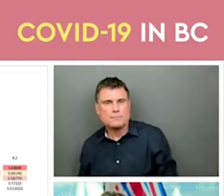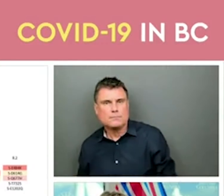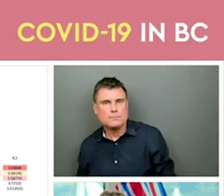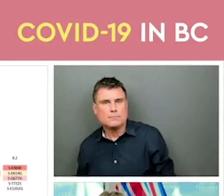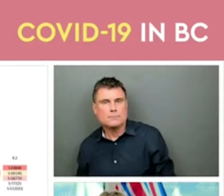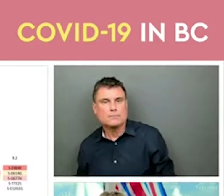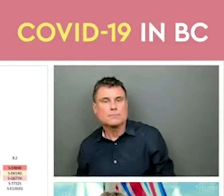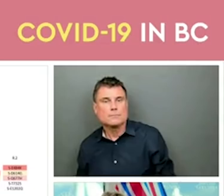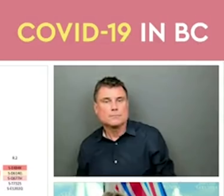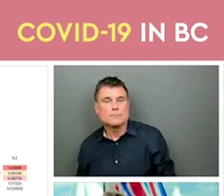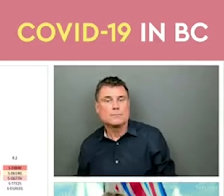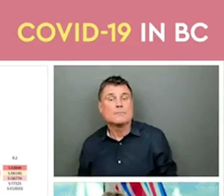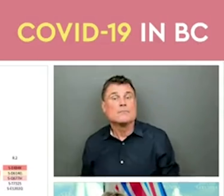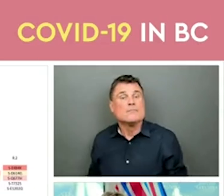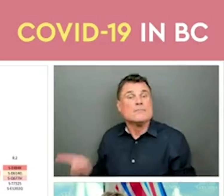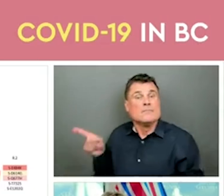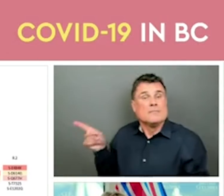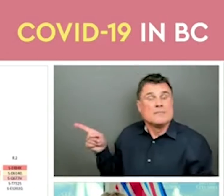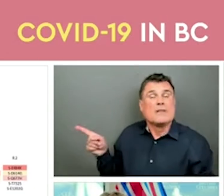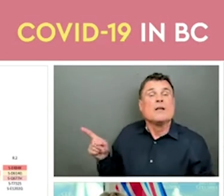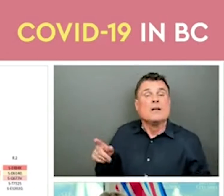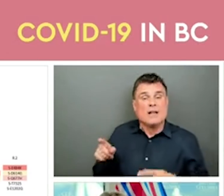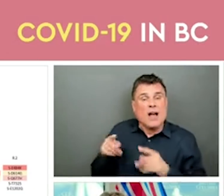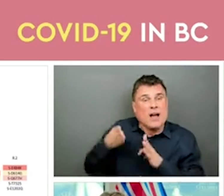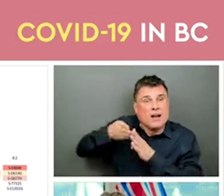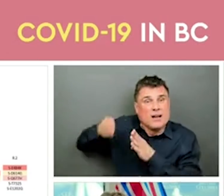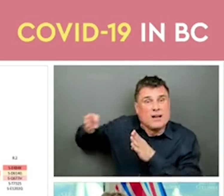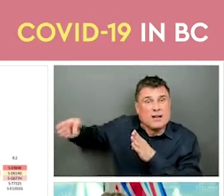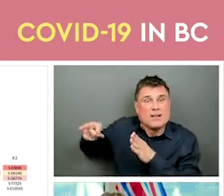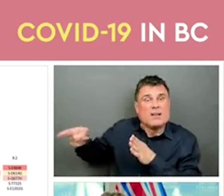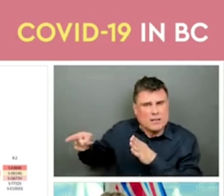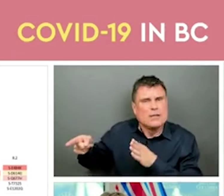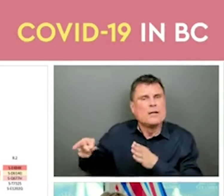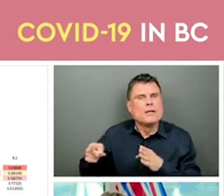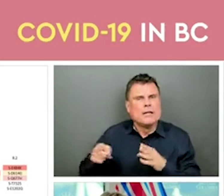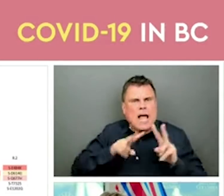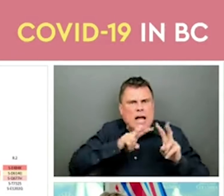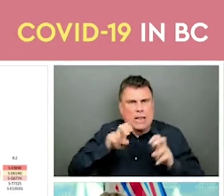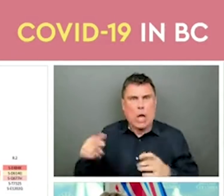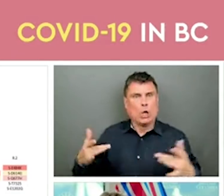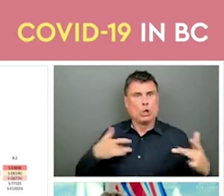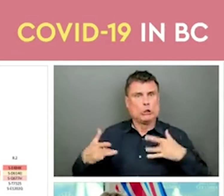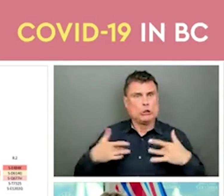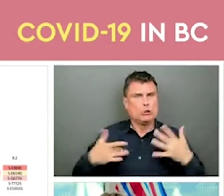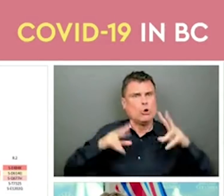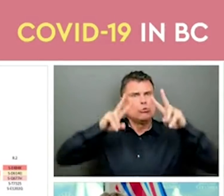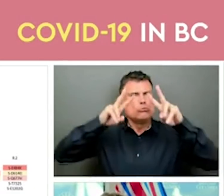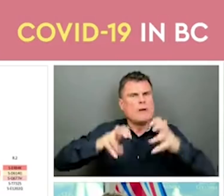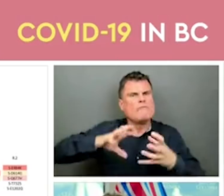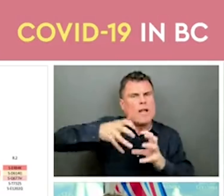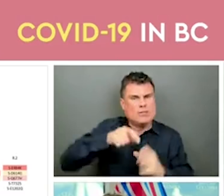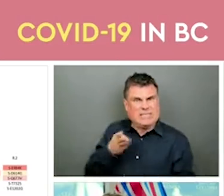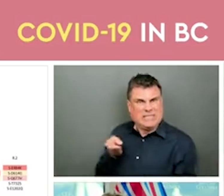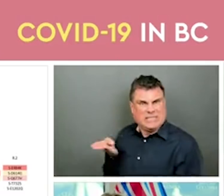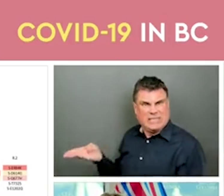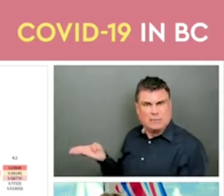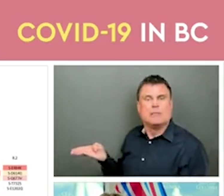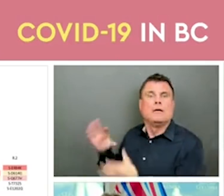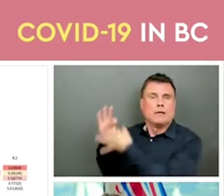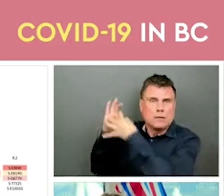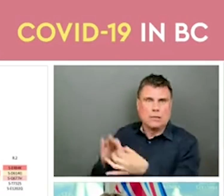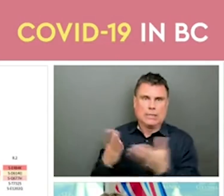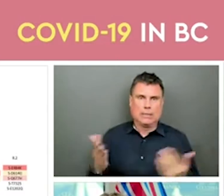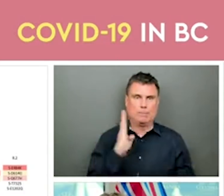we've investigated, that we have concerns about, that were found here in British Columbia in the last few weeks. And what we can see is